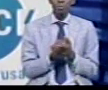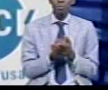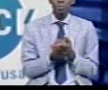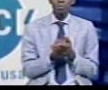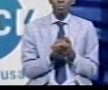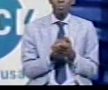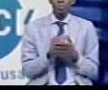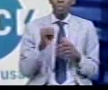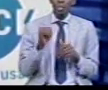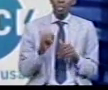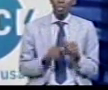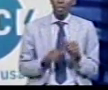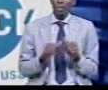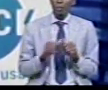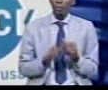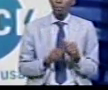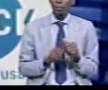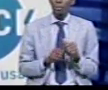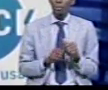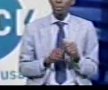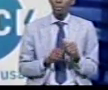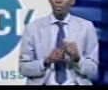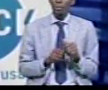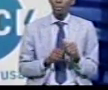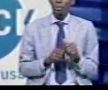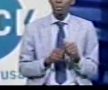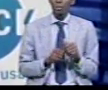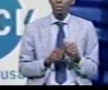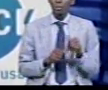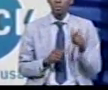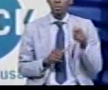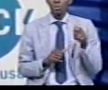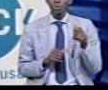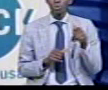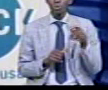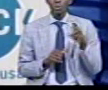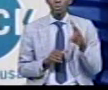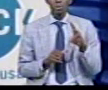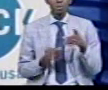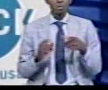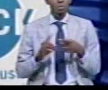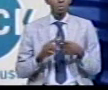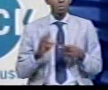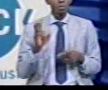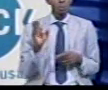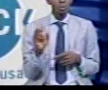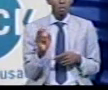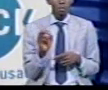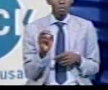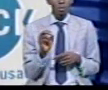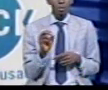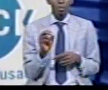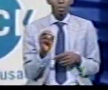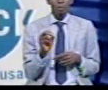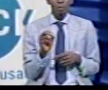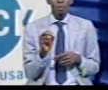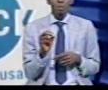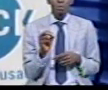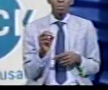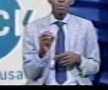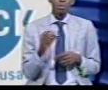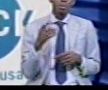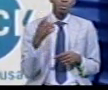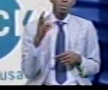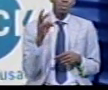26 to 30, that is 17 years now, the convener, Pastor